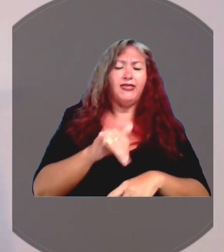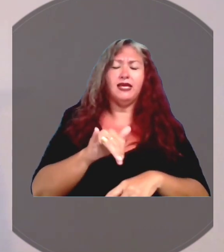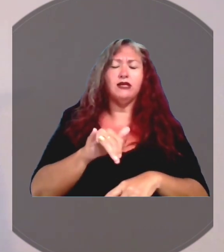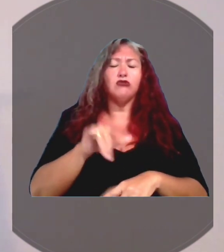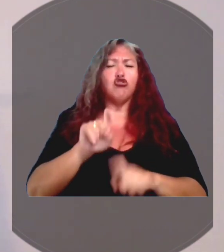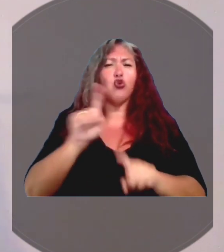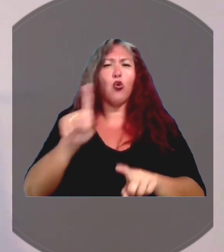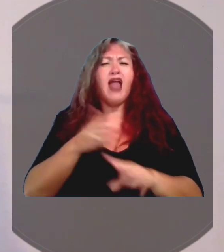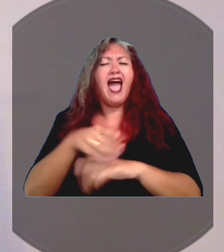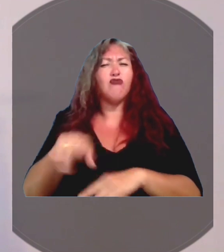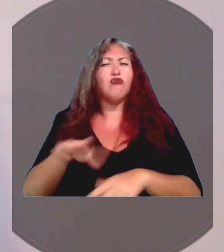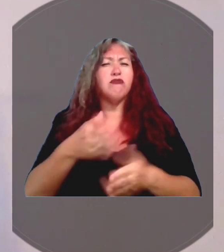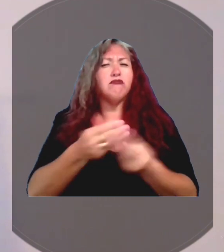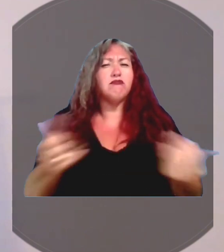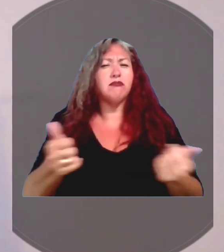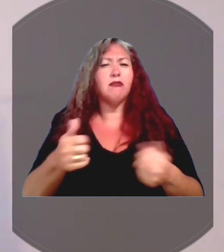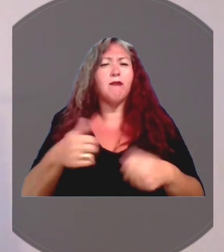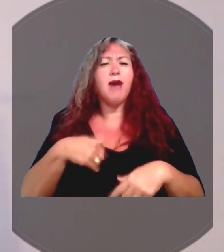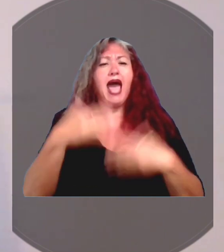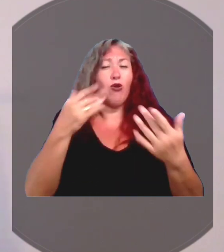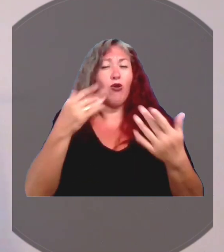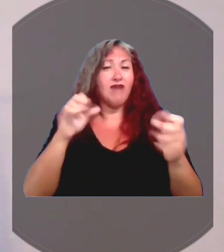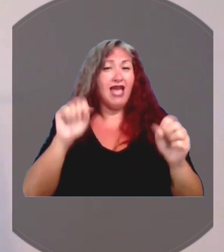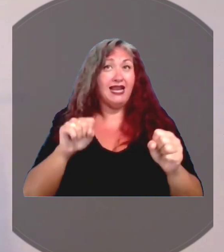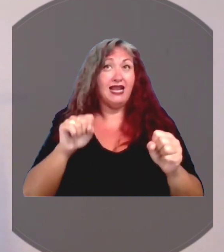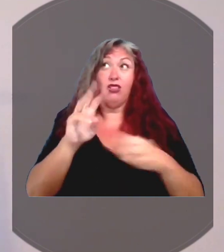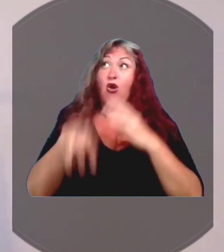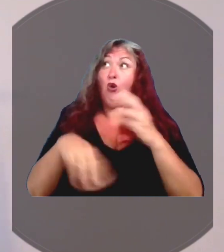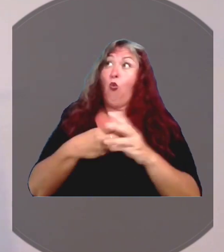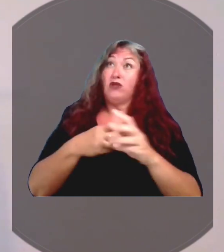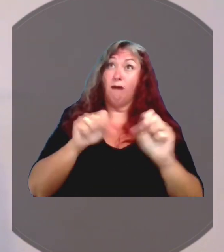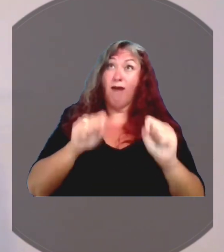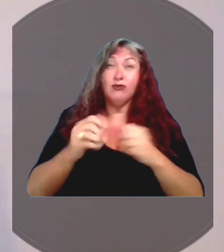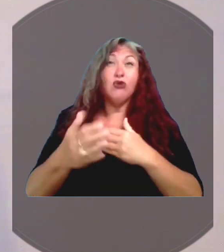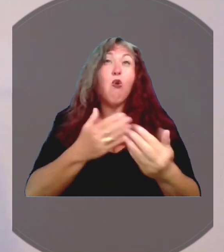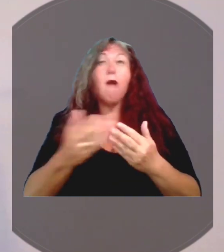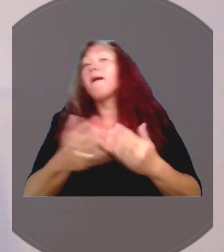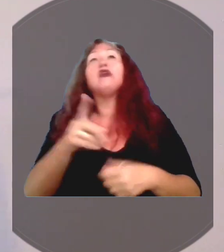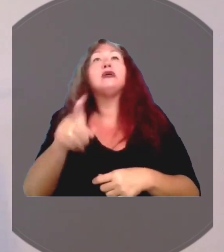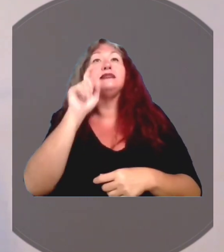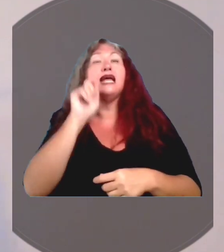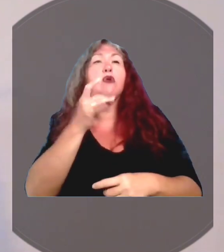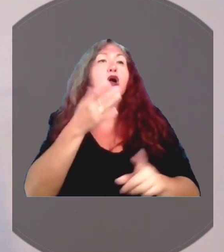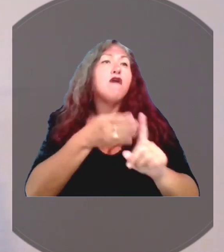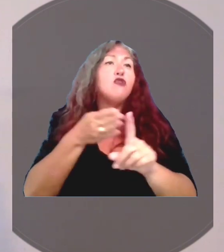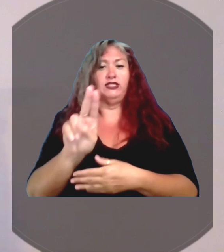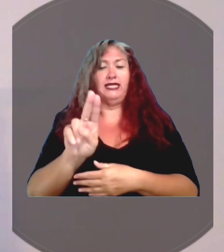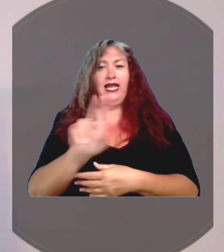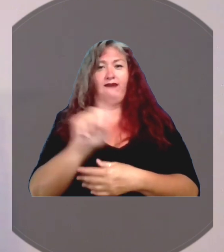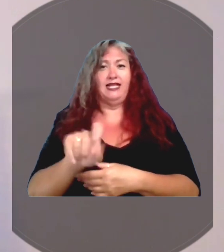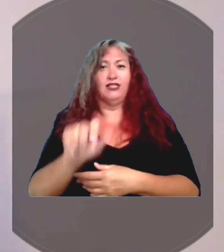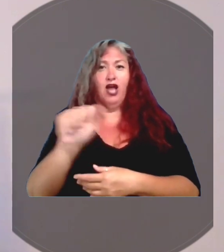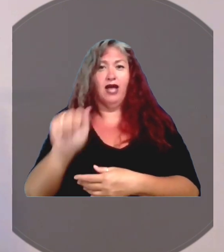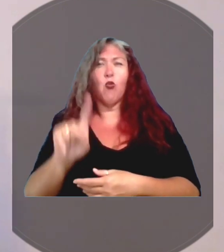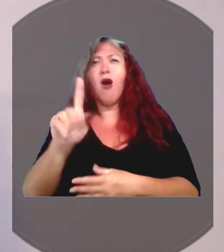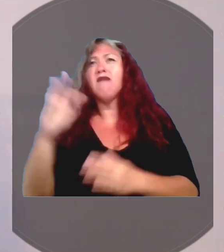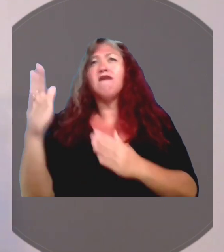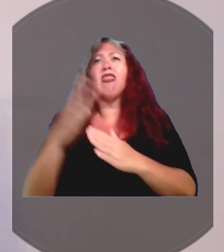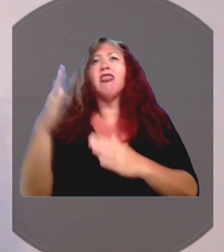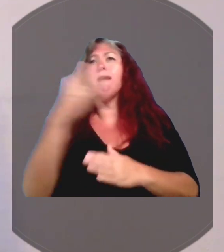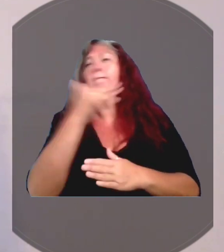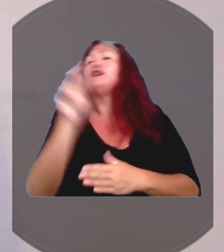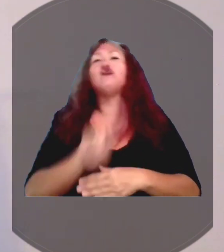am in awe of the support you have undoubtedly received from your families and friends, from your communities,